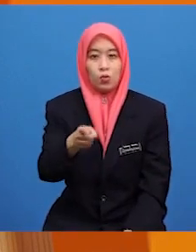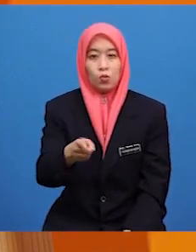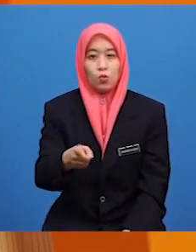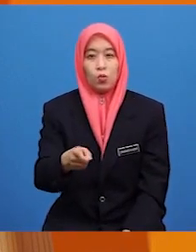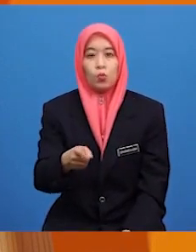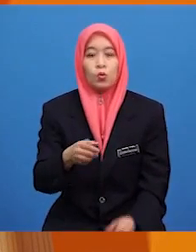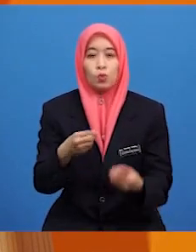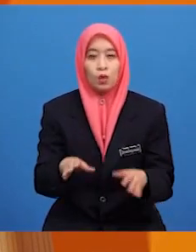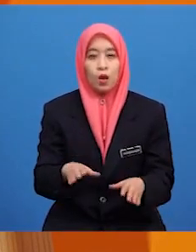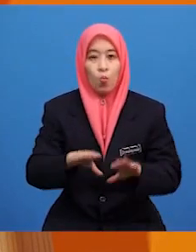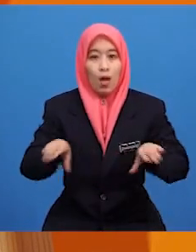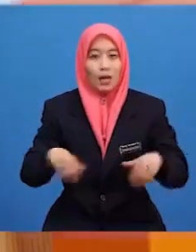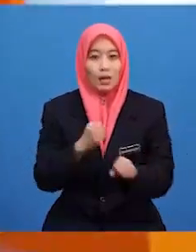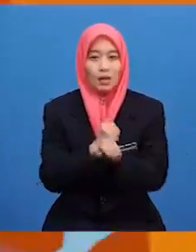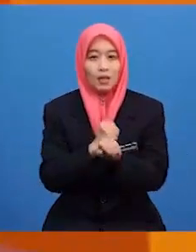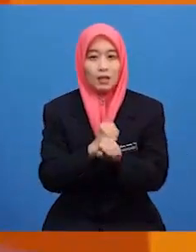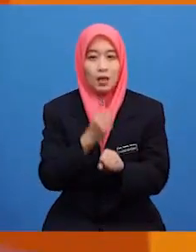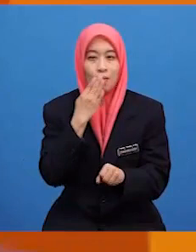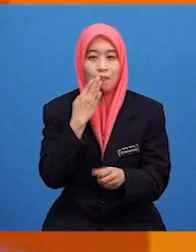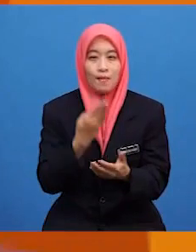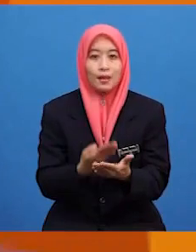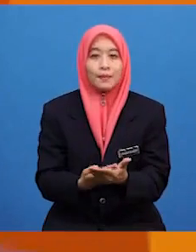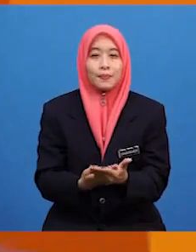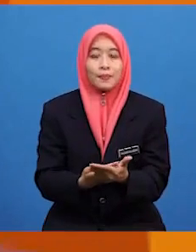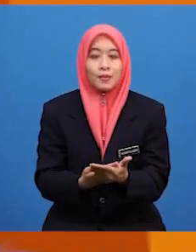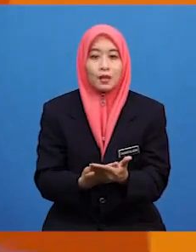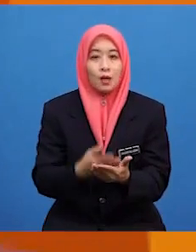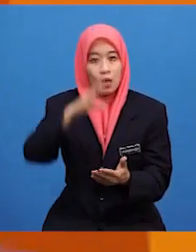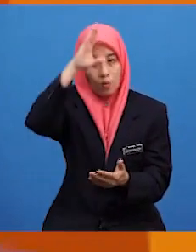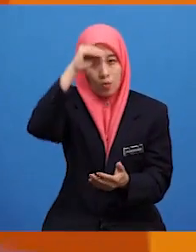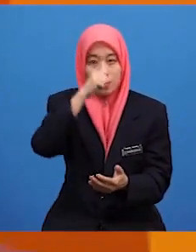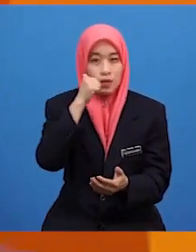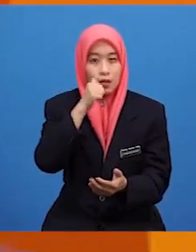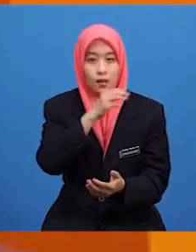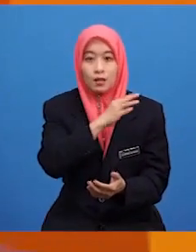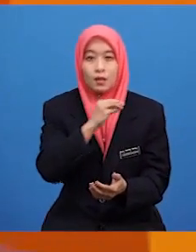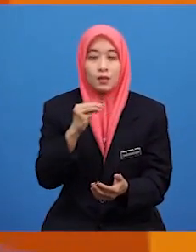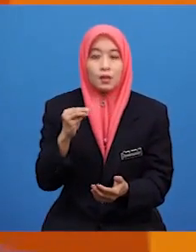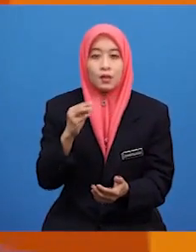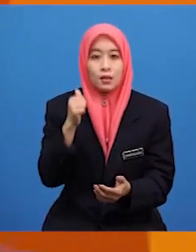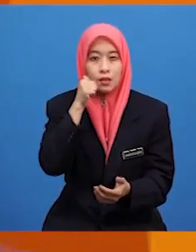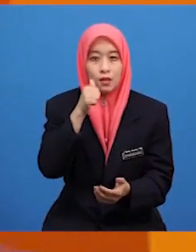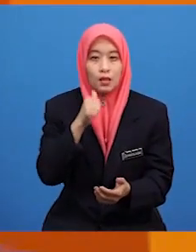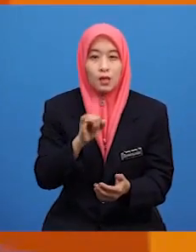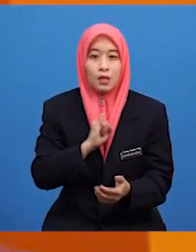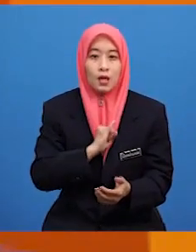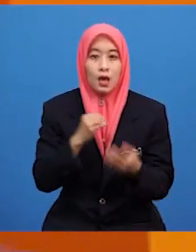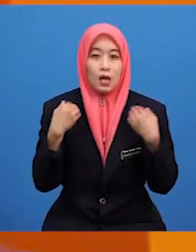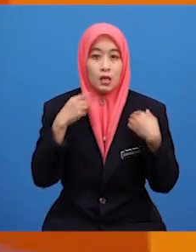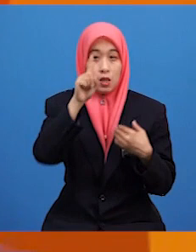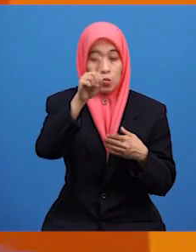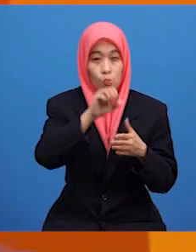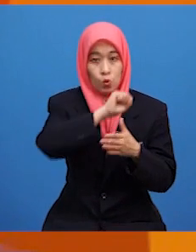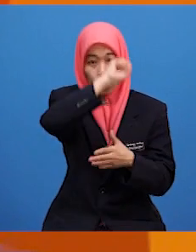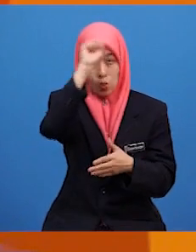this very well. Boys and girls, I have one final question for